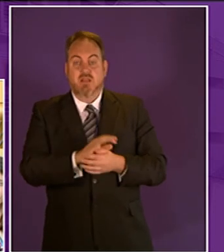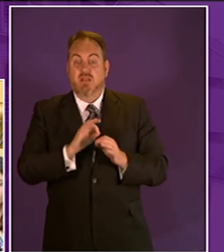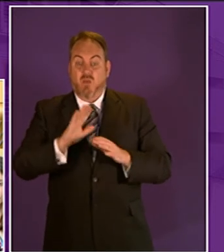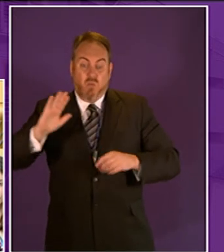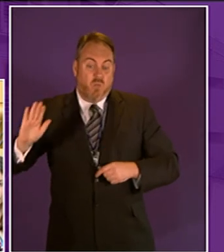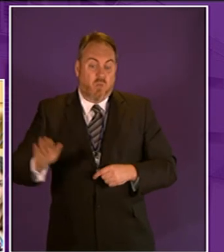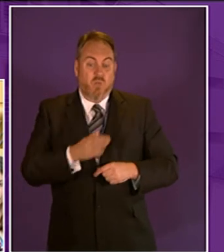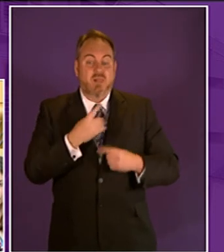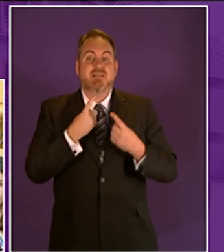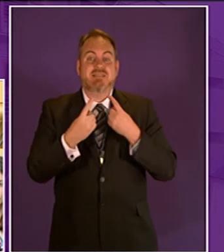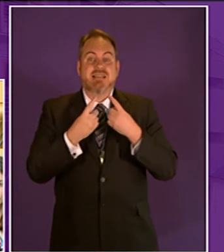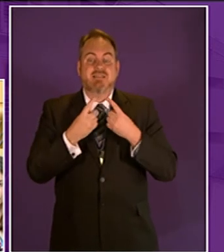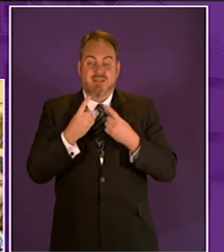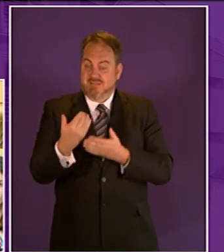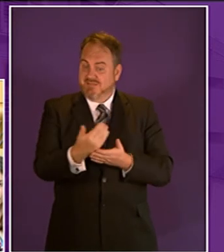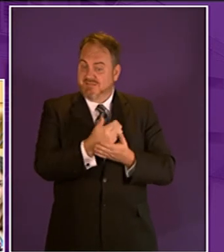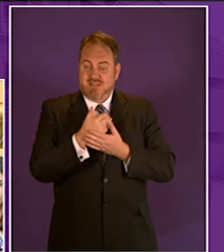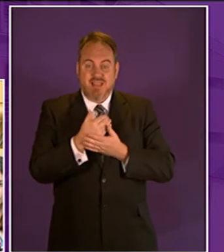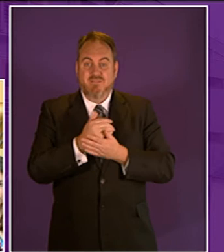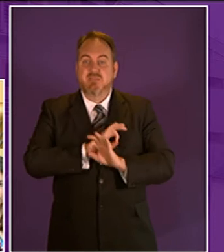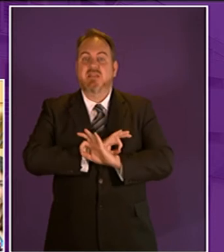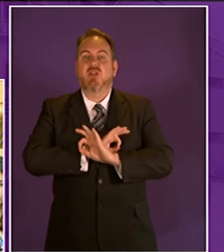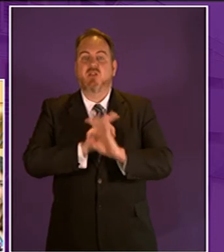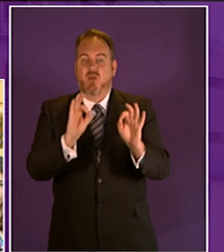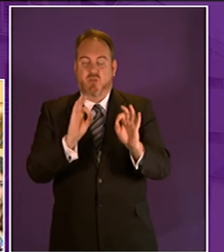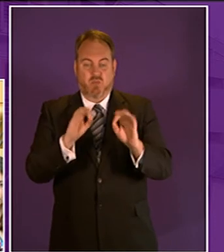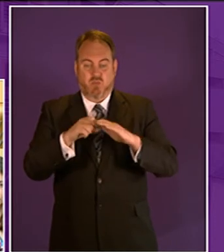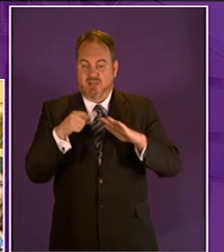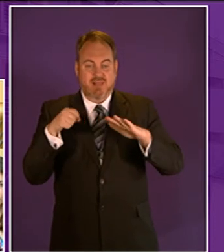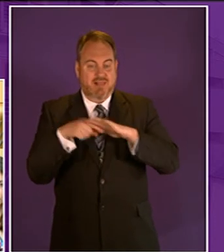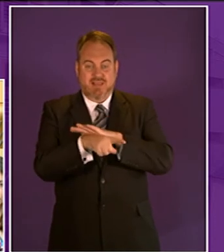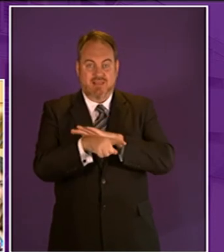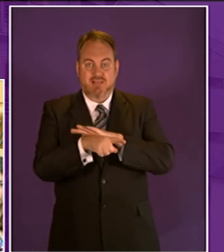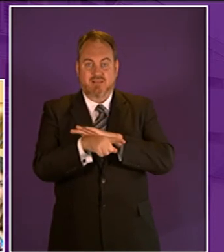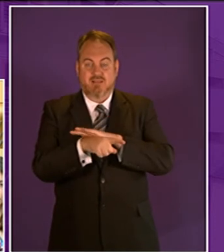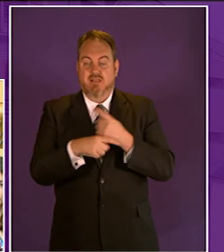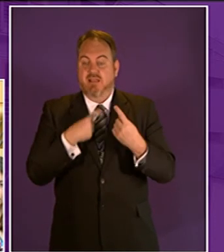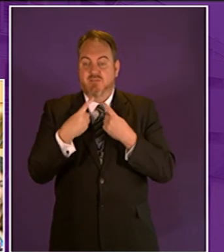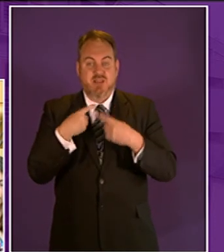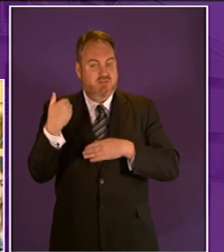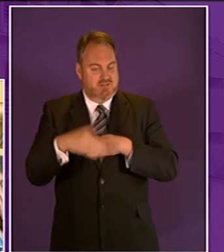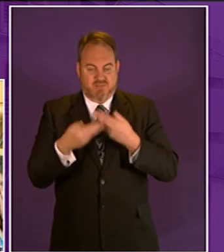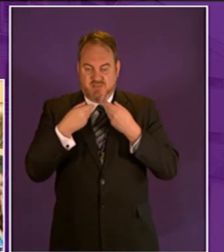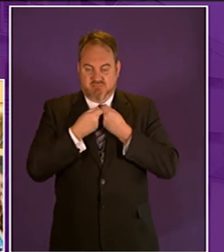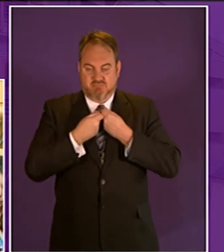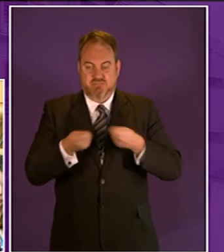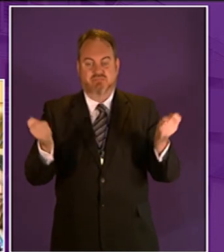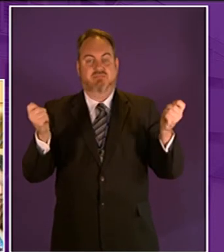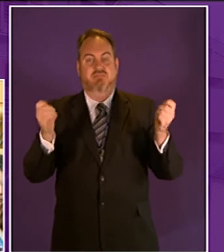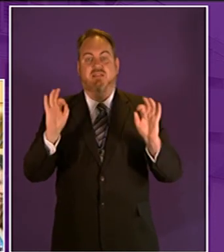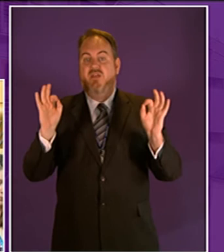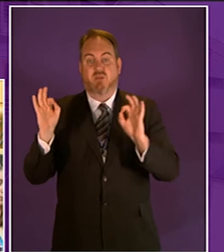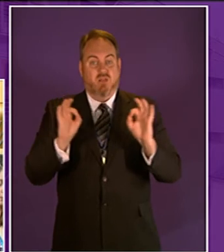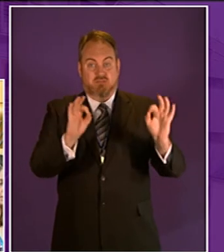any patient data in this attack, and it's really important that patients are reassured and the public is reassured on that